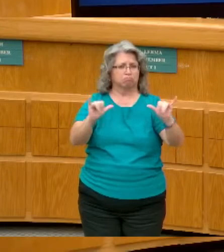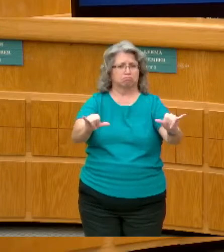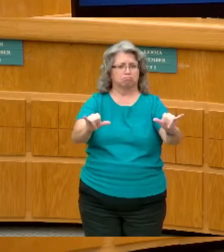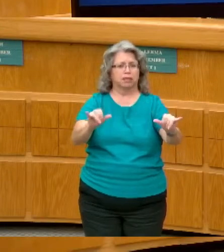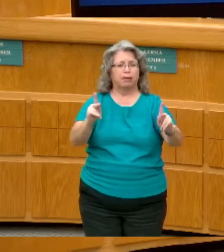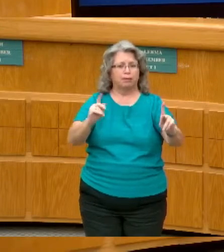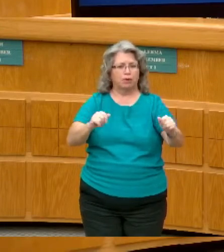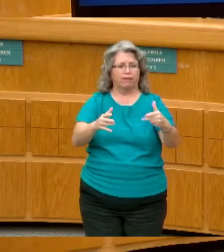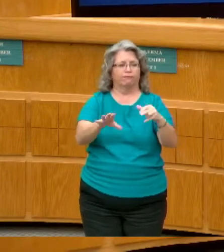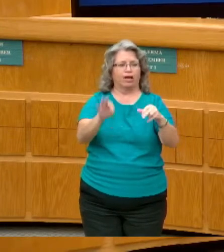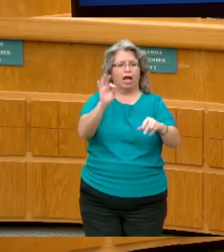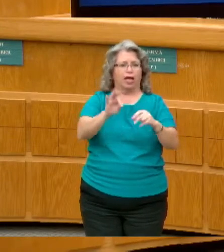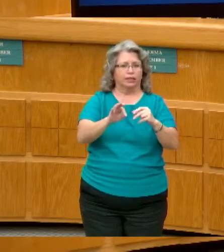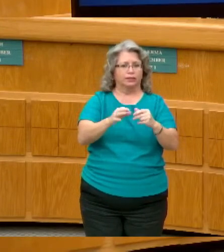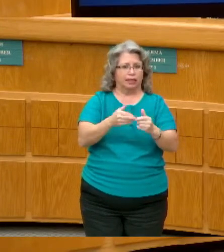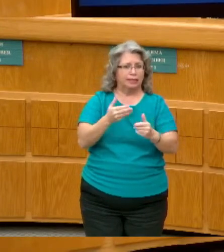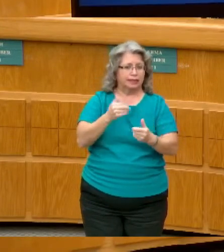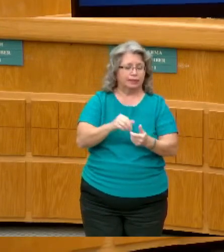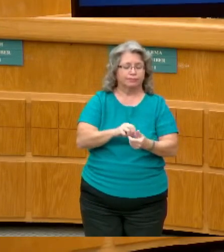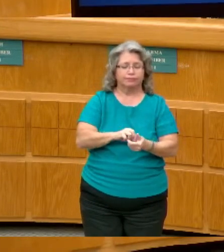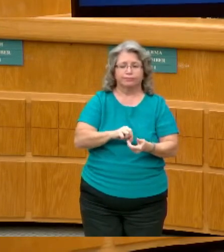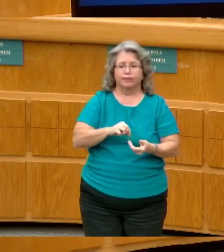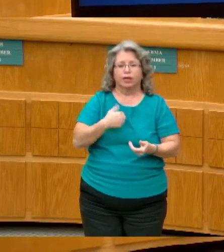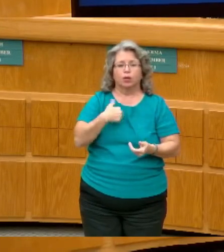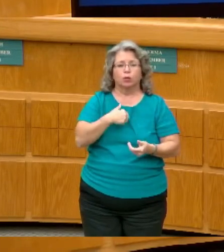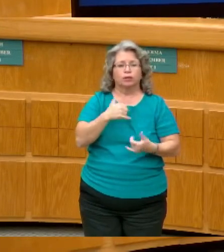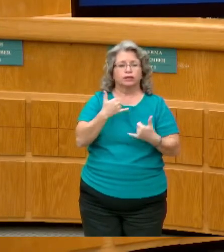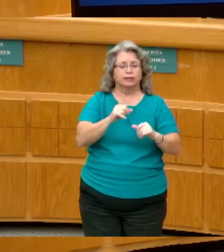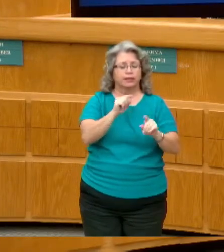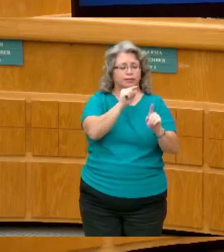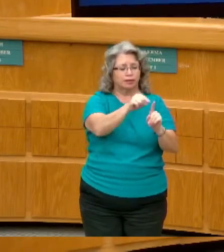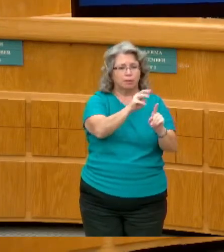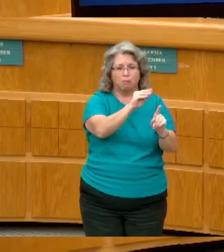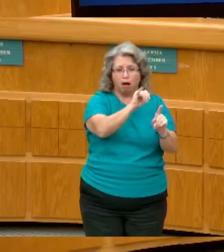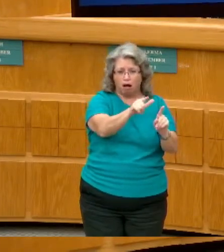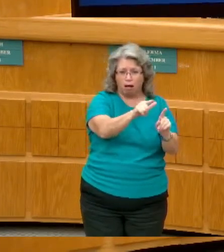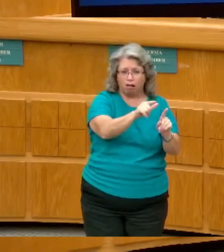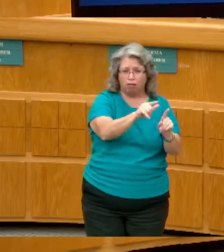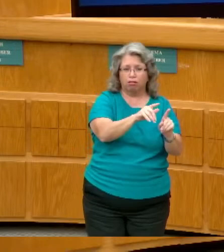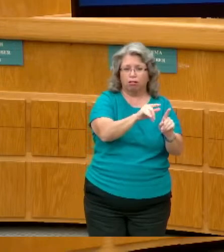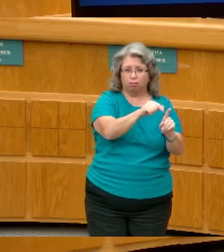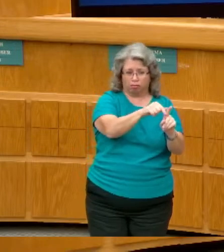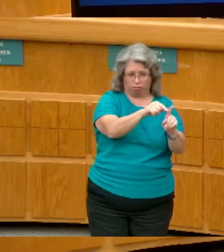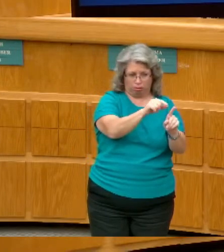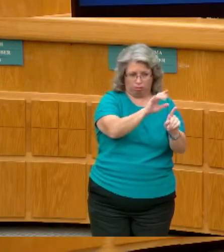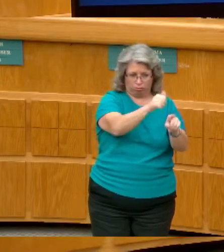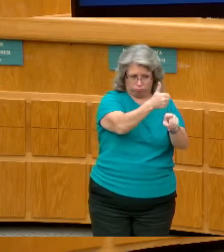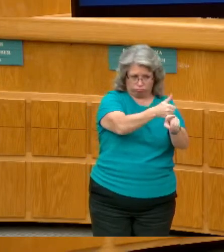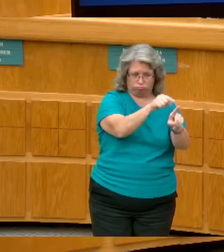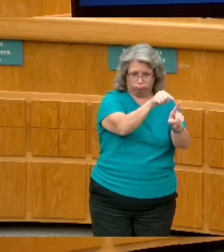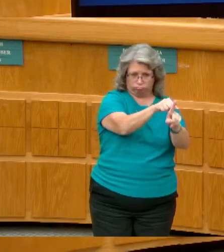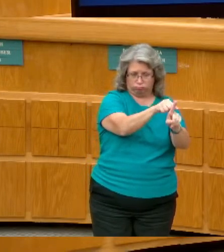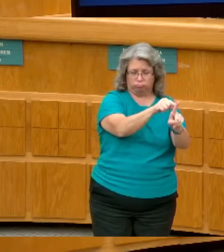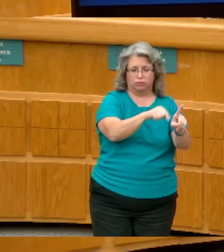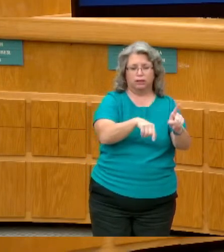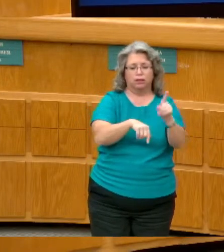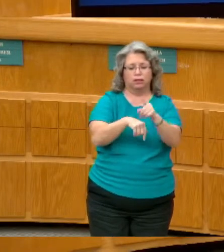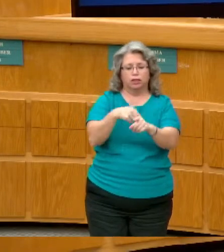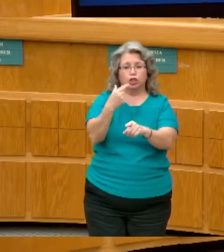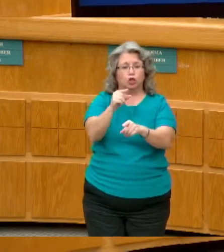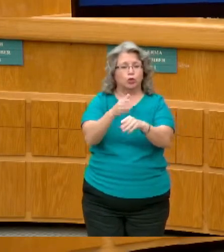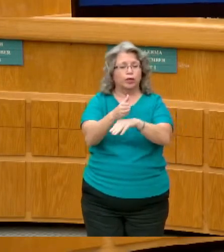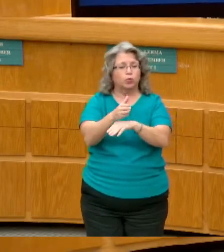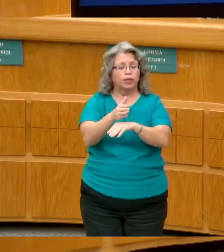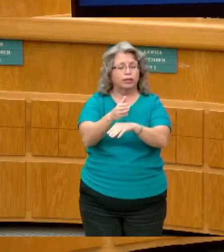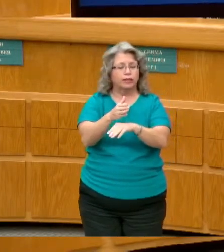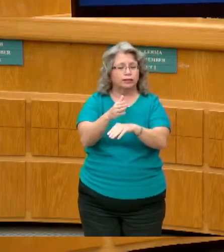still at La Palmera Mall, at the former Charming Charlie's. We're at the Greenwood Senior Center, which is close to the health department, and